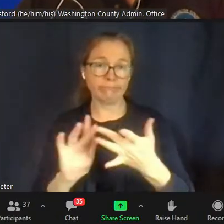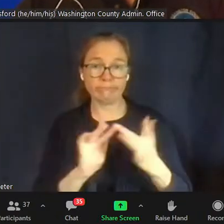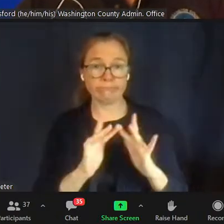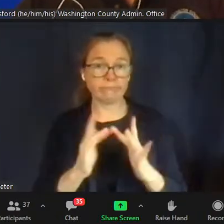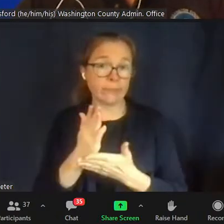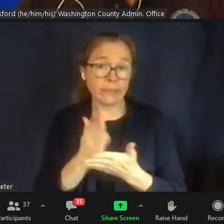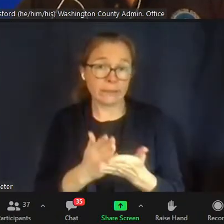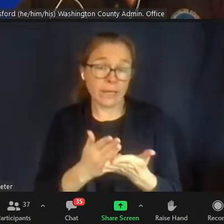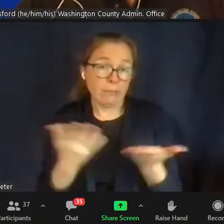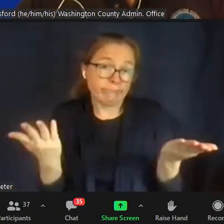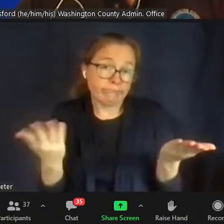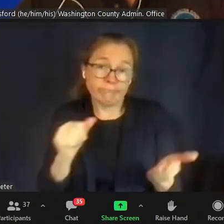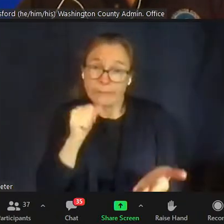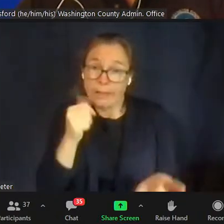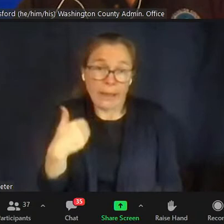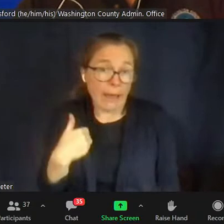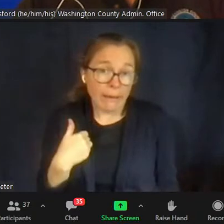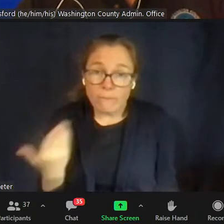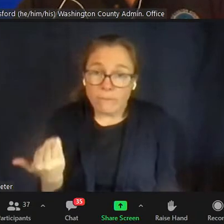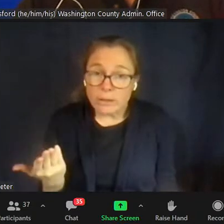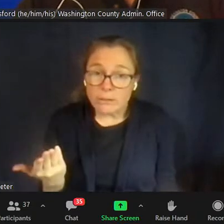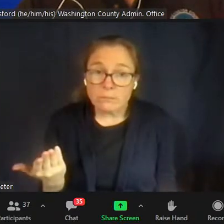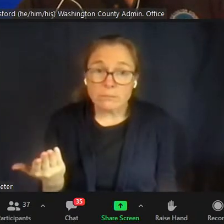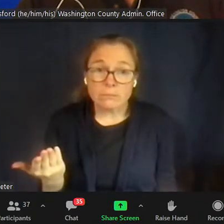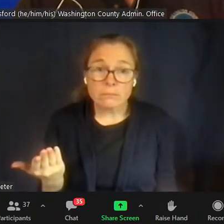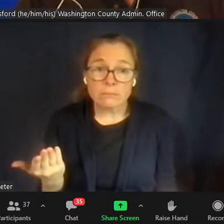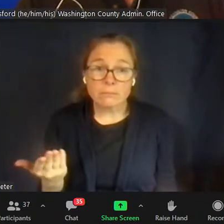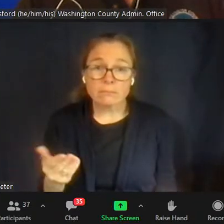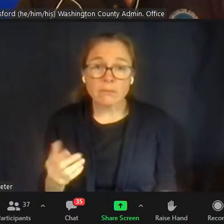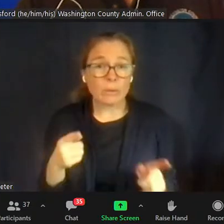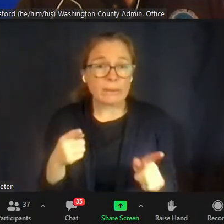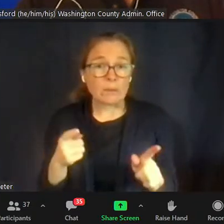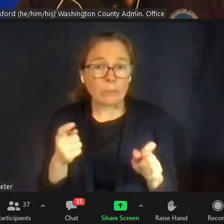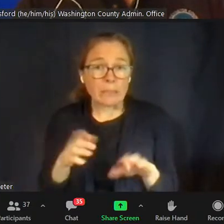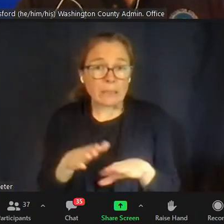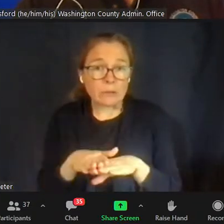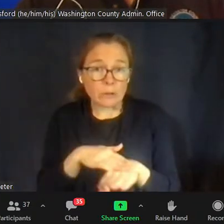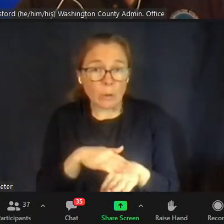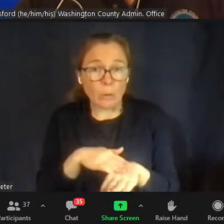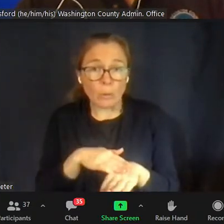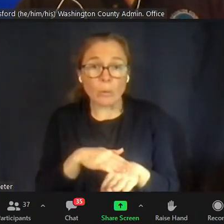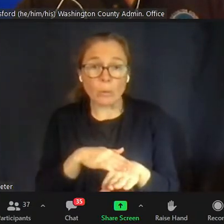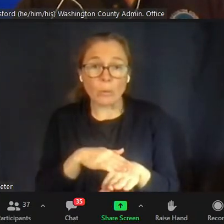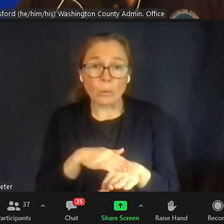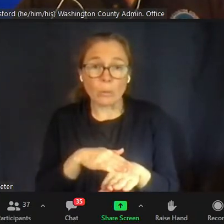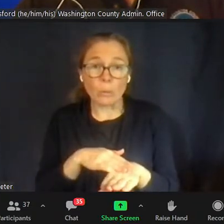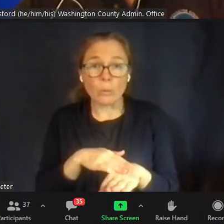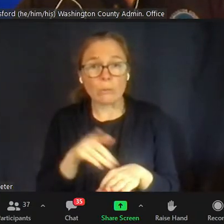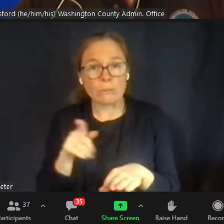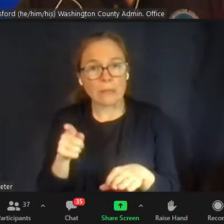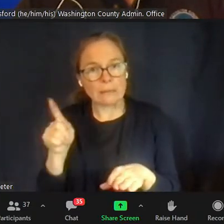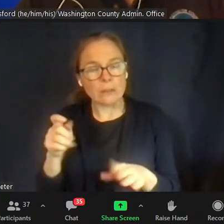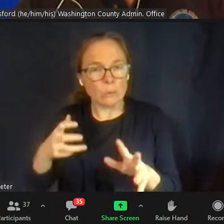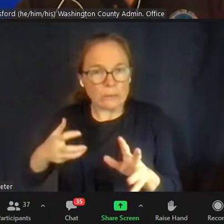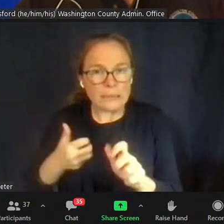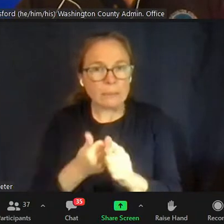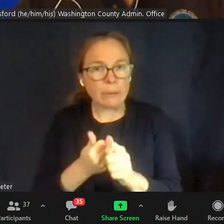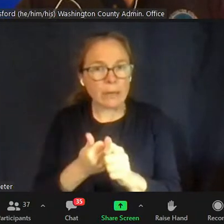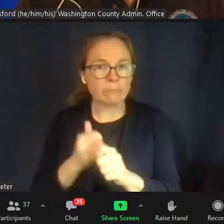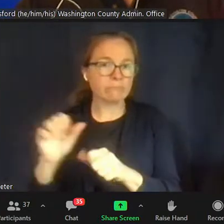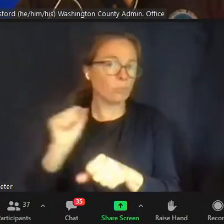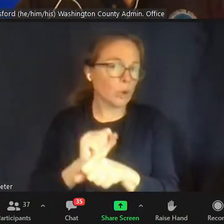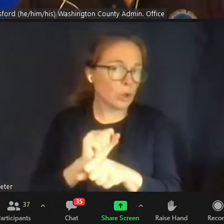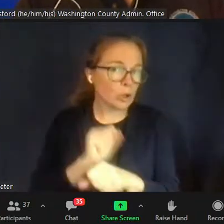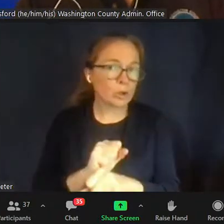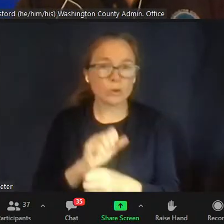have broadband access, or certainly not fast enough speeds, so that they can keep up either with work or with their